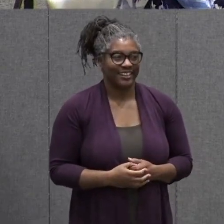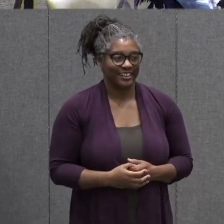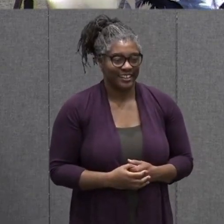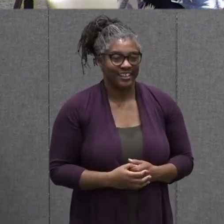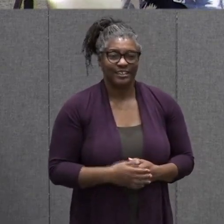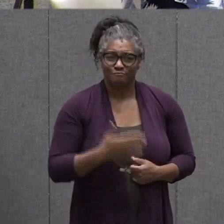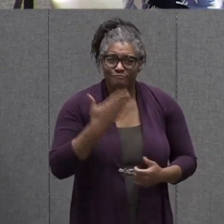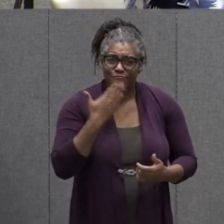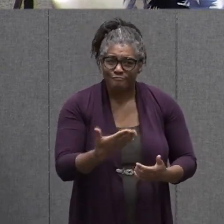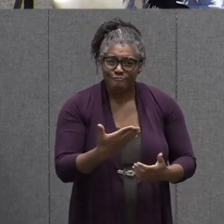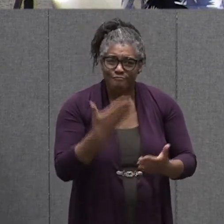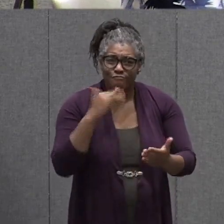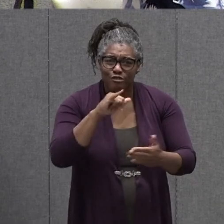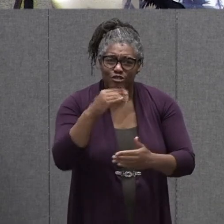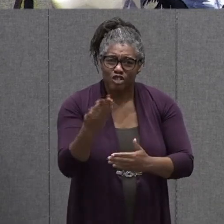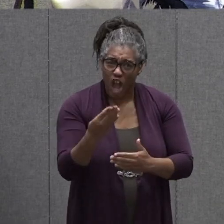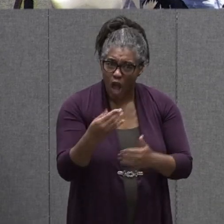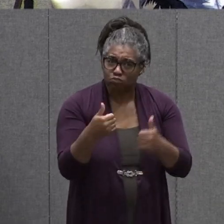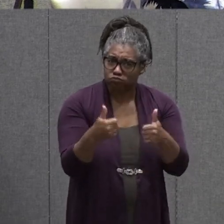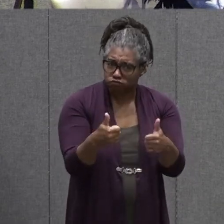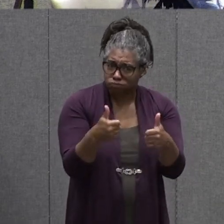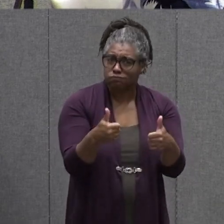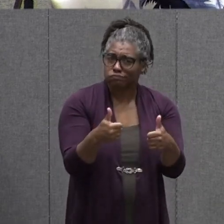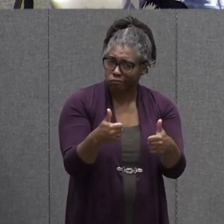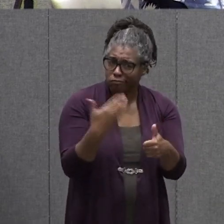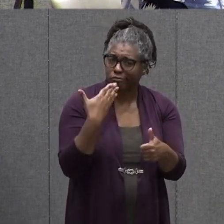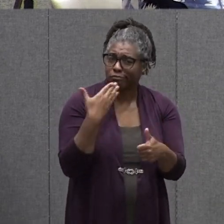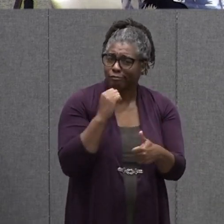Good job. Not bad.